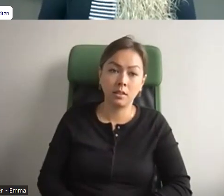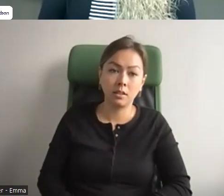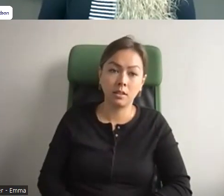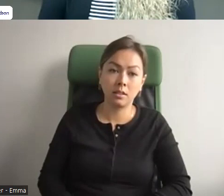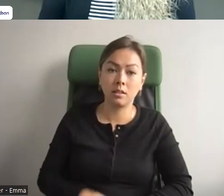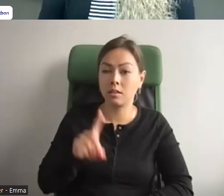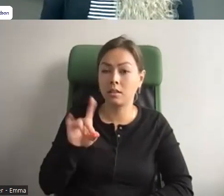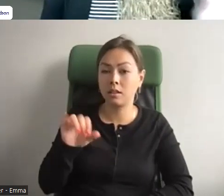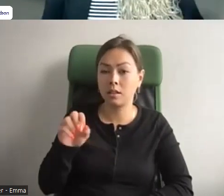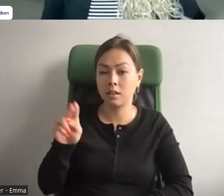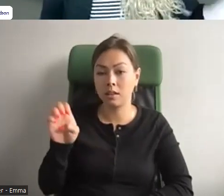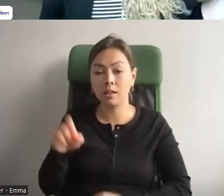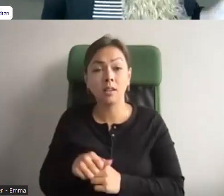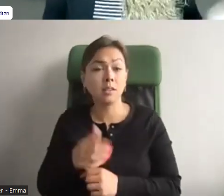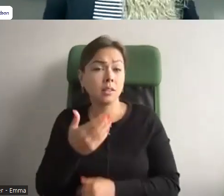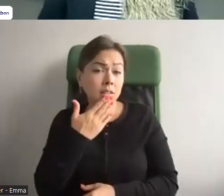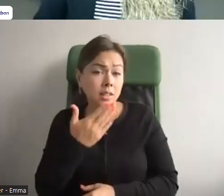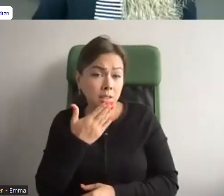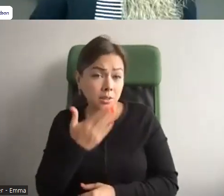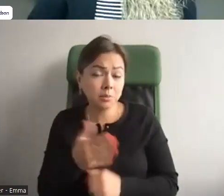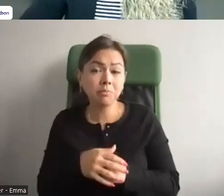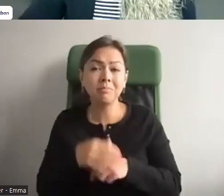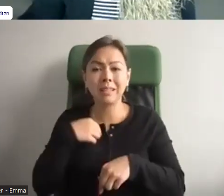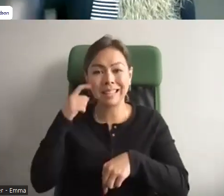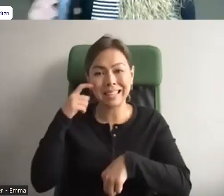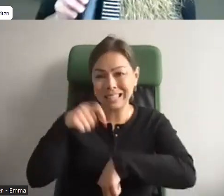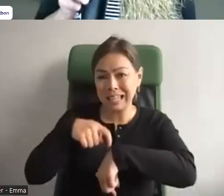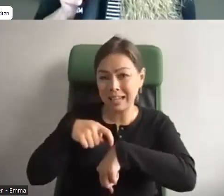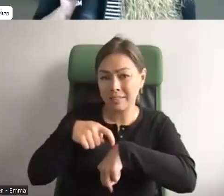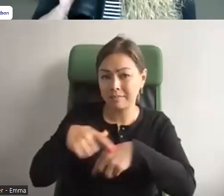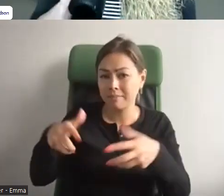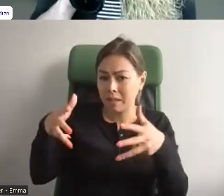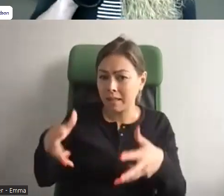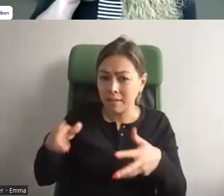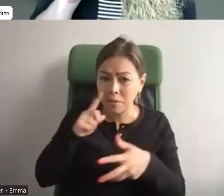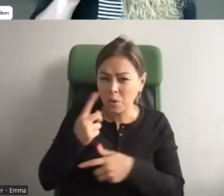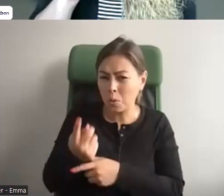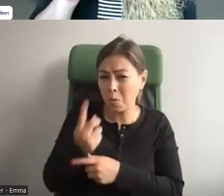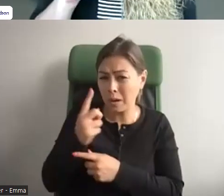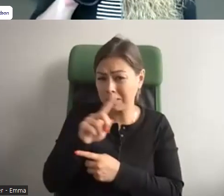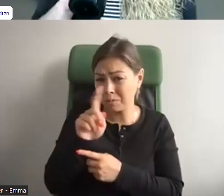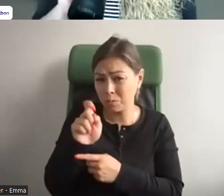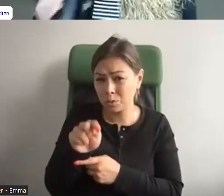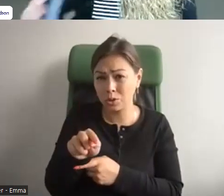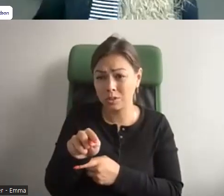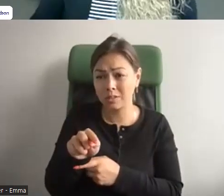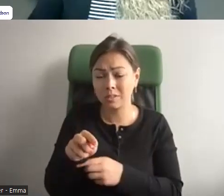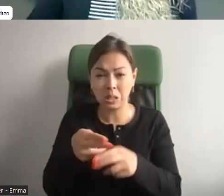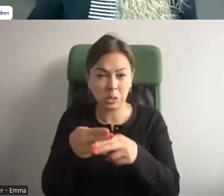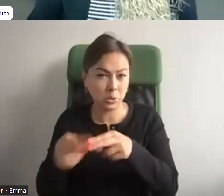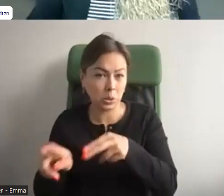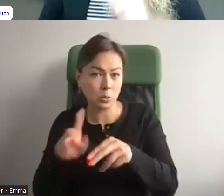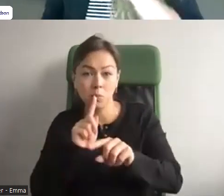Thank you. I think we only have time for one more question and probably short responses, if that's okay. But I wanted to get to this one in terms